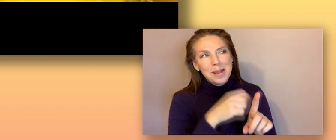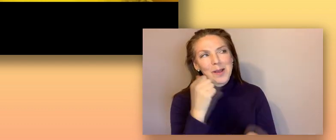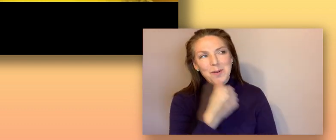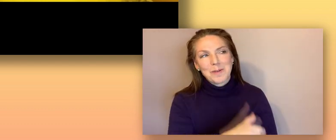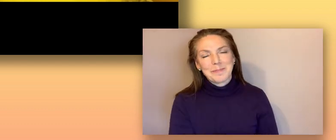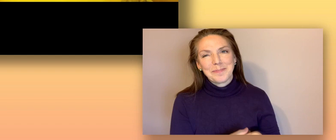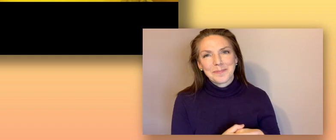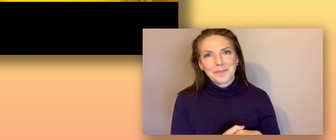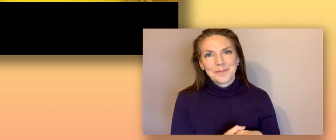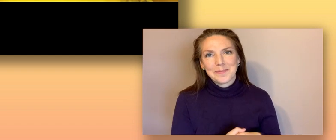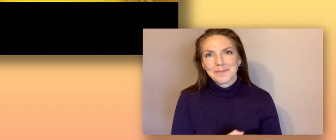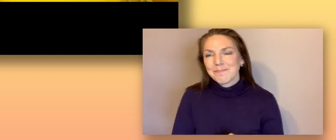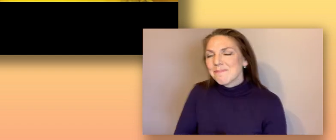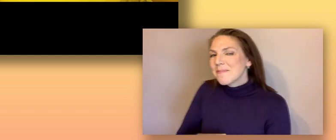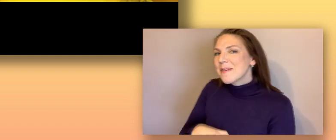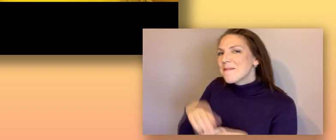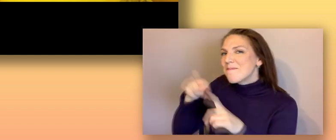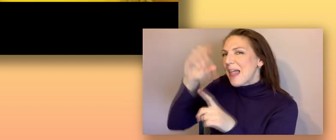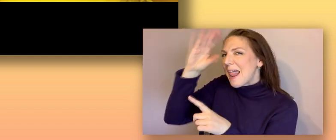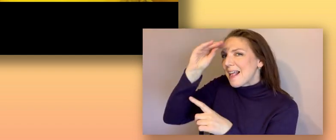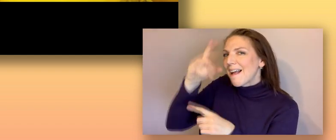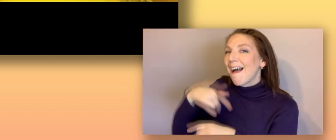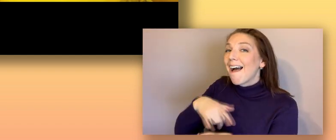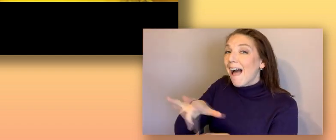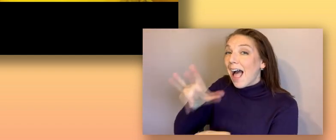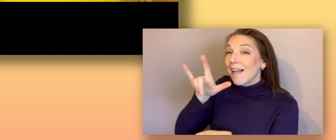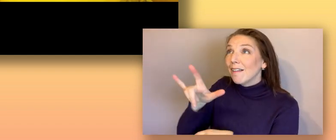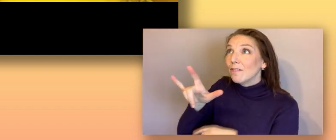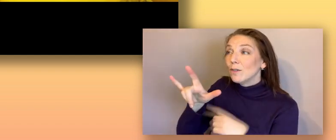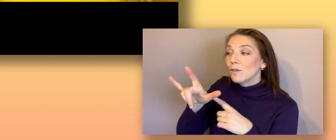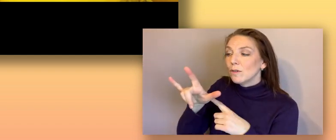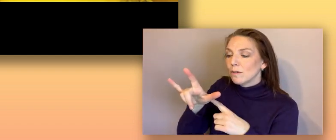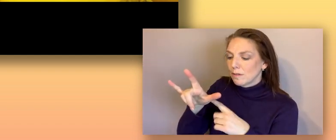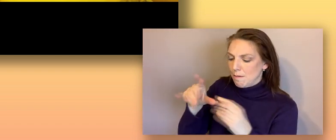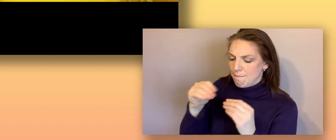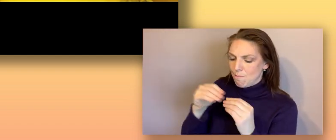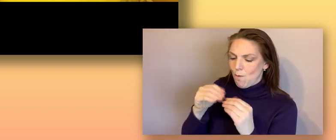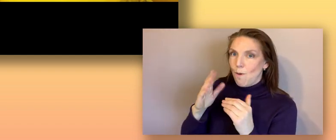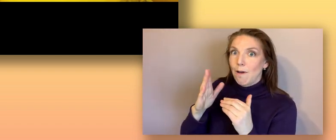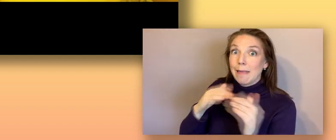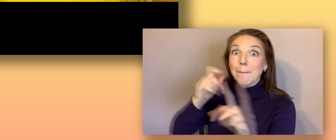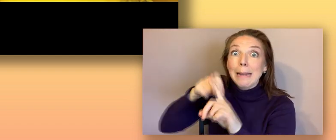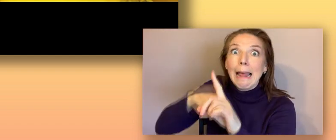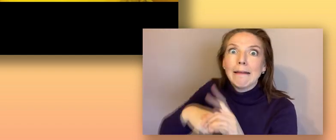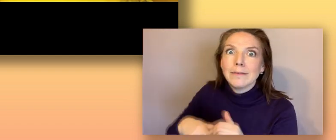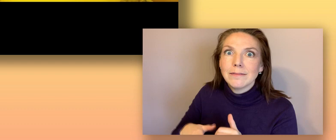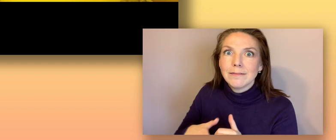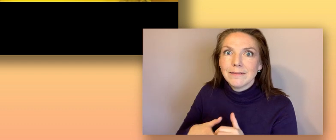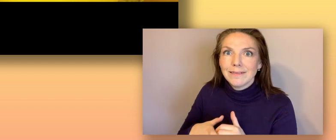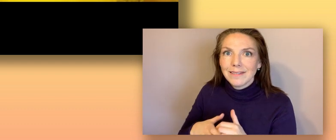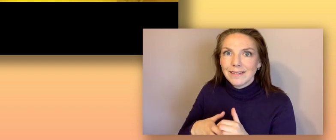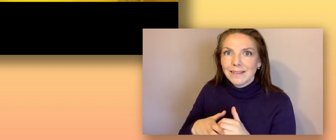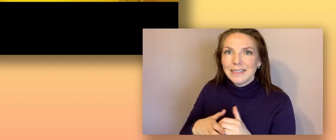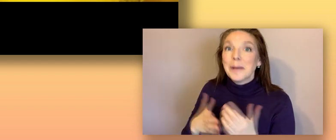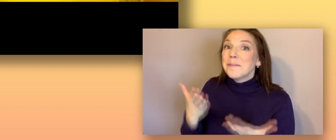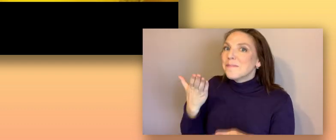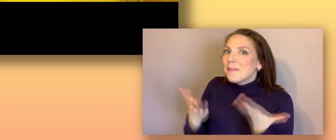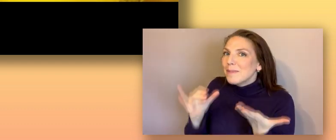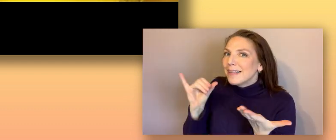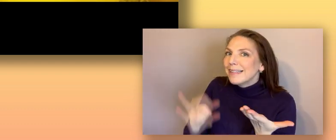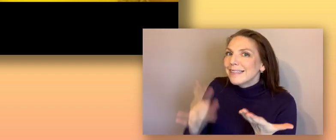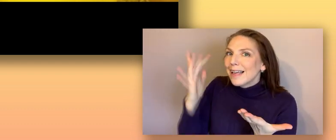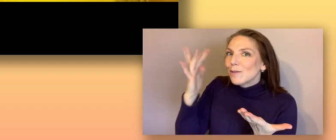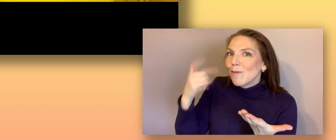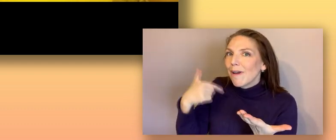girl. Banana guy, I love you even more than bananas. Maybe